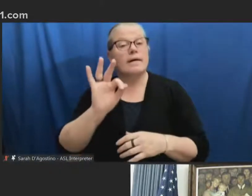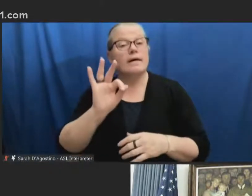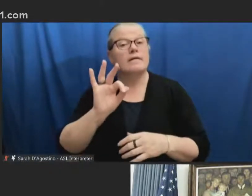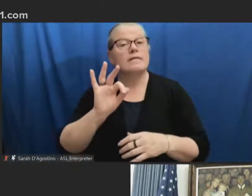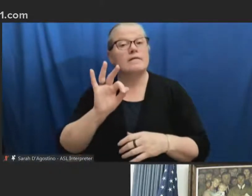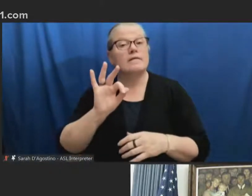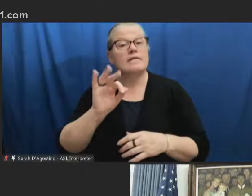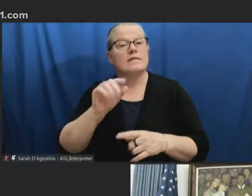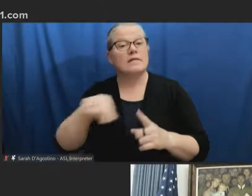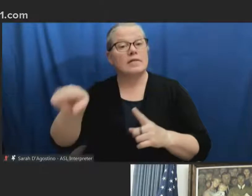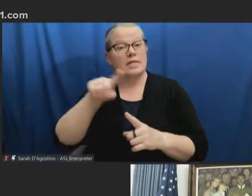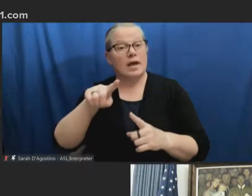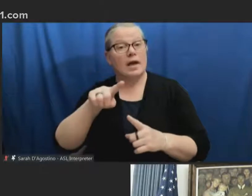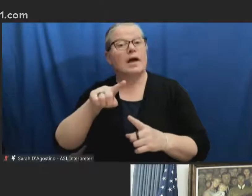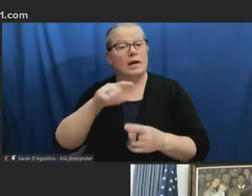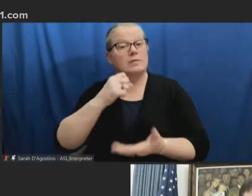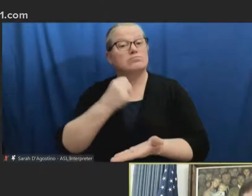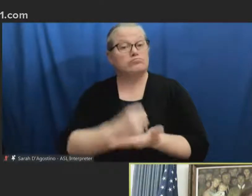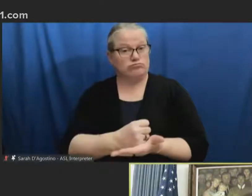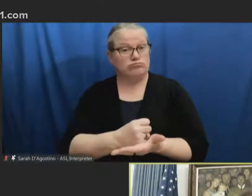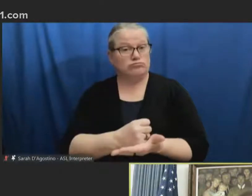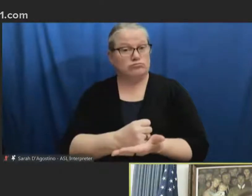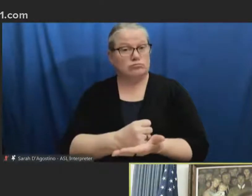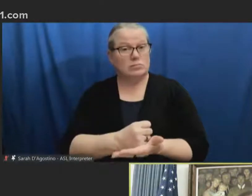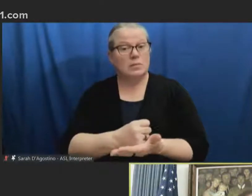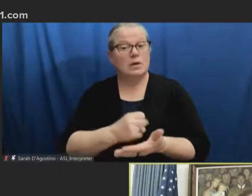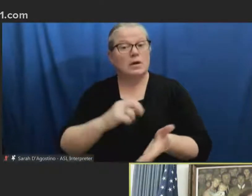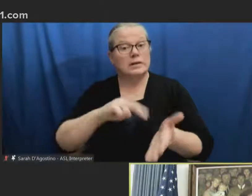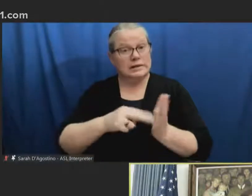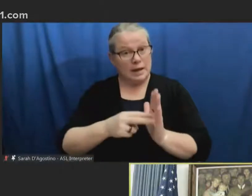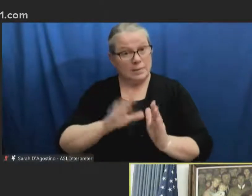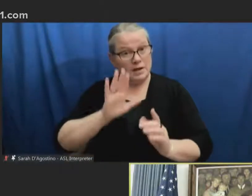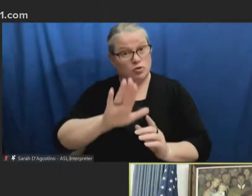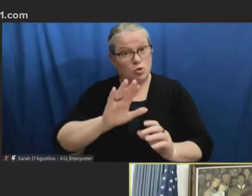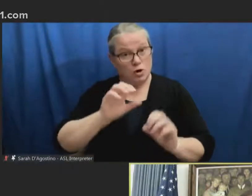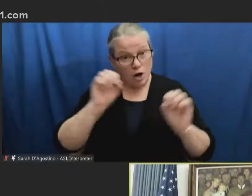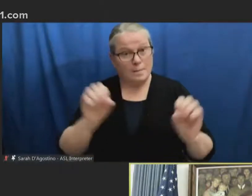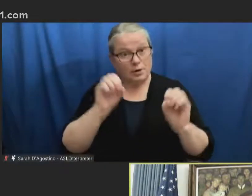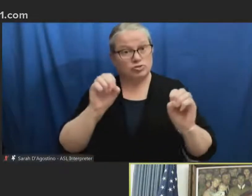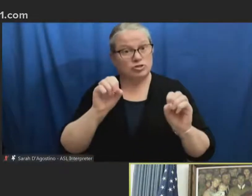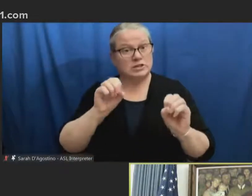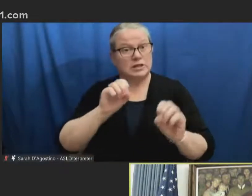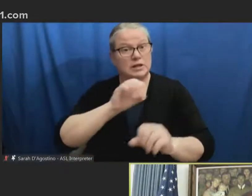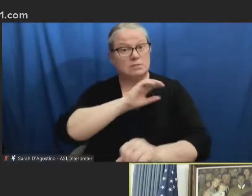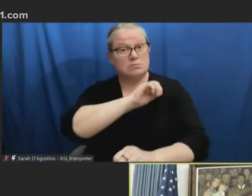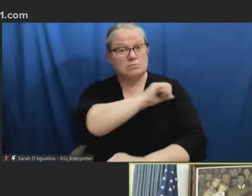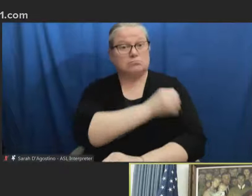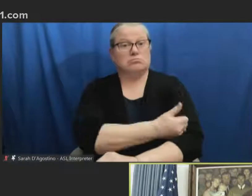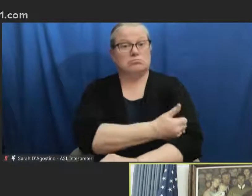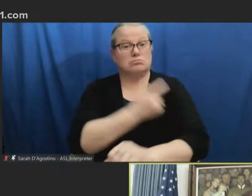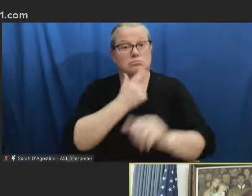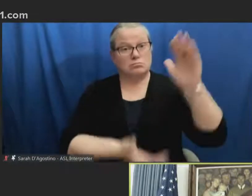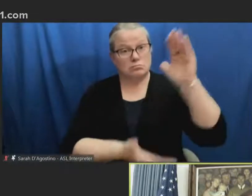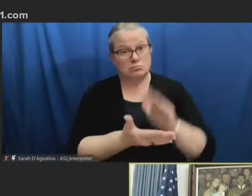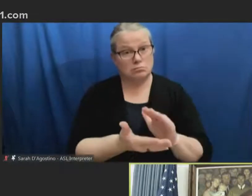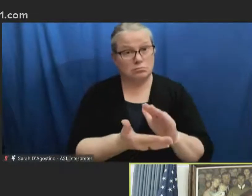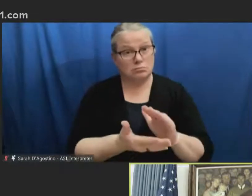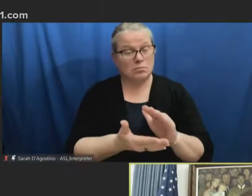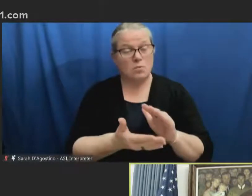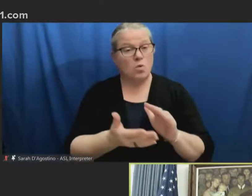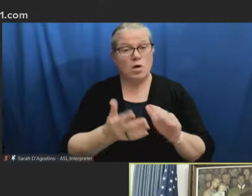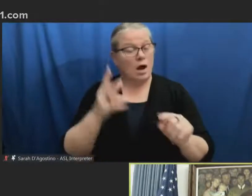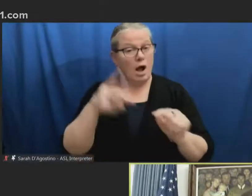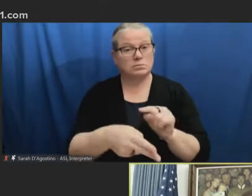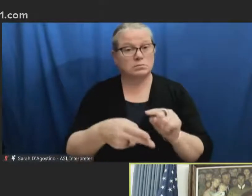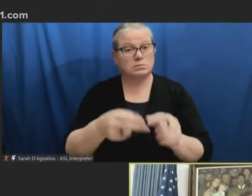be it for you? It would be over then. No, I think the emergency declaration means we get about $50 million a year from the feds